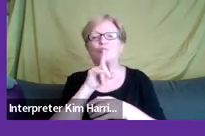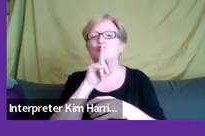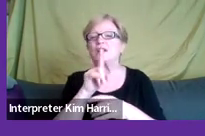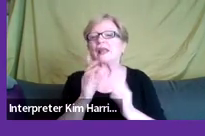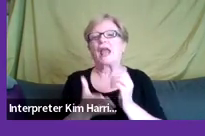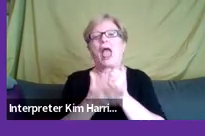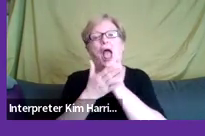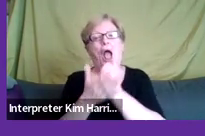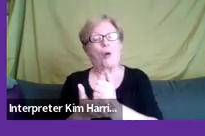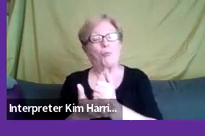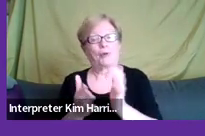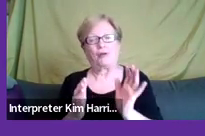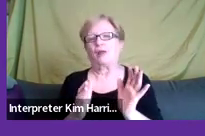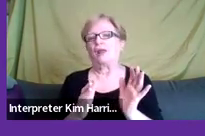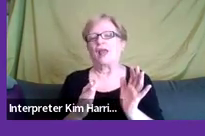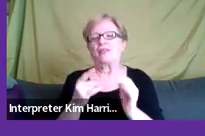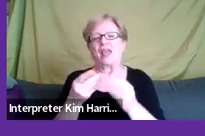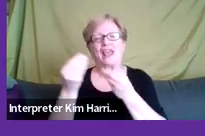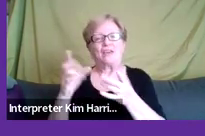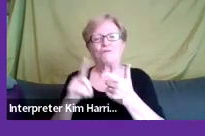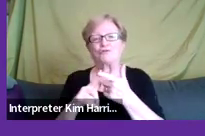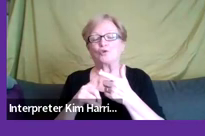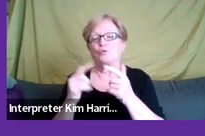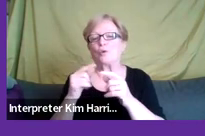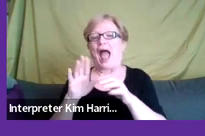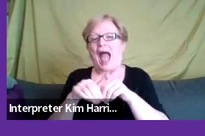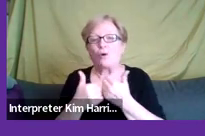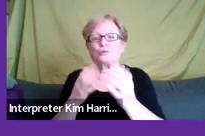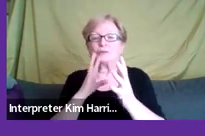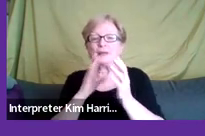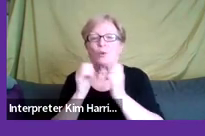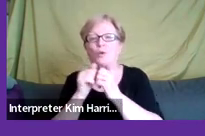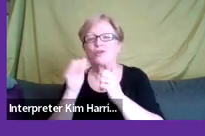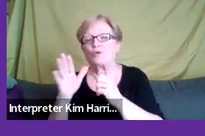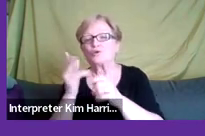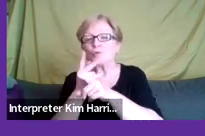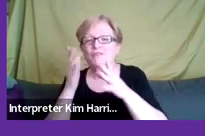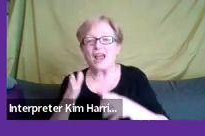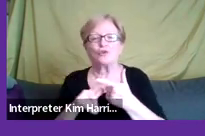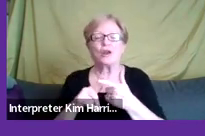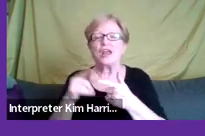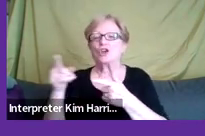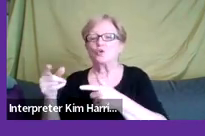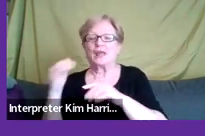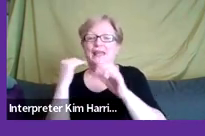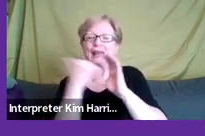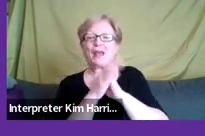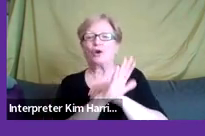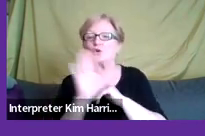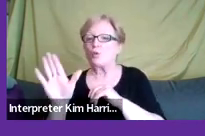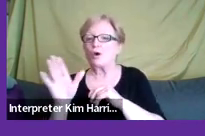And they will, when you email JAN, you email them your issue or you can email them your question,